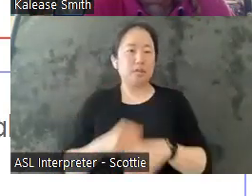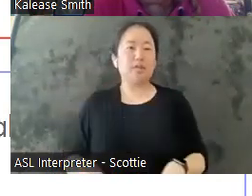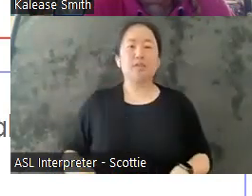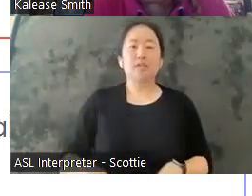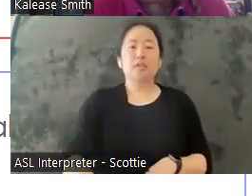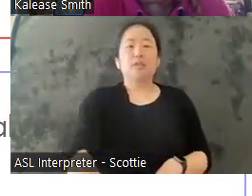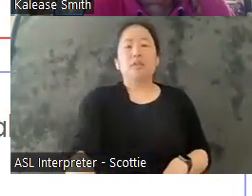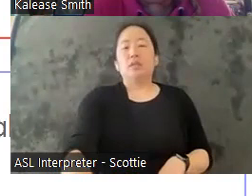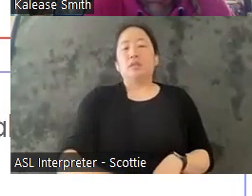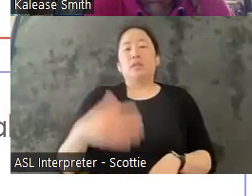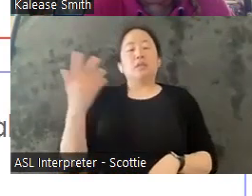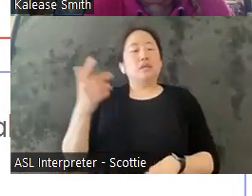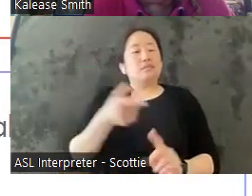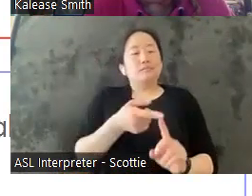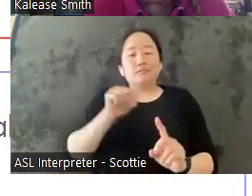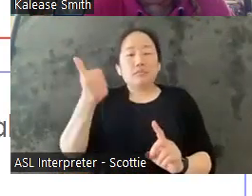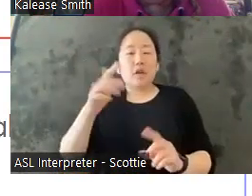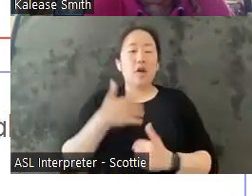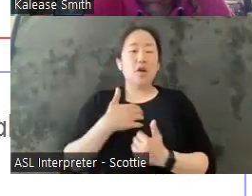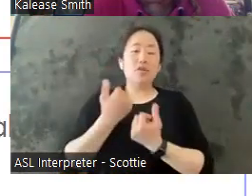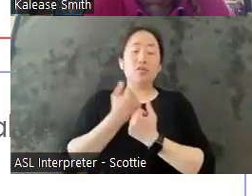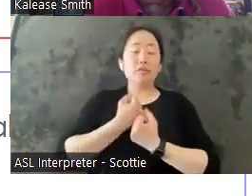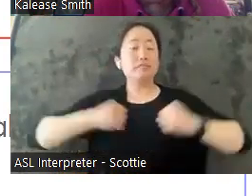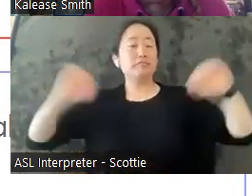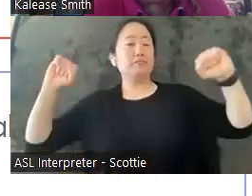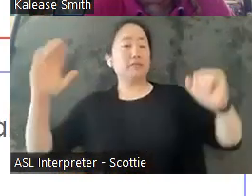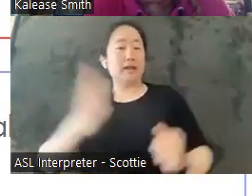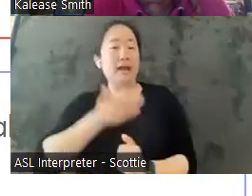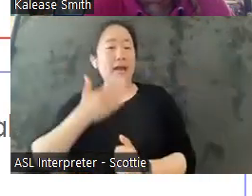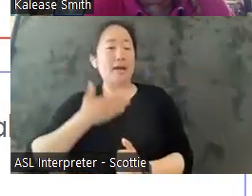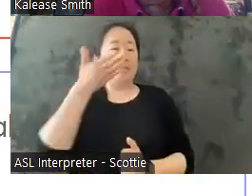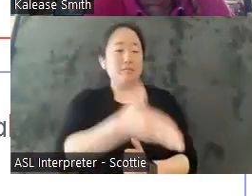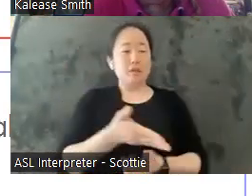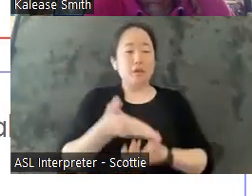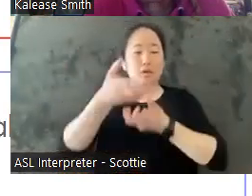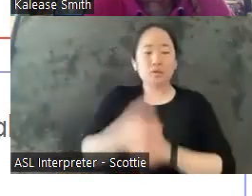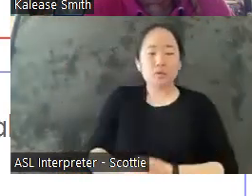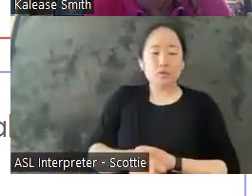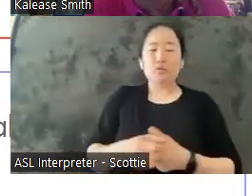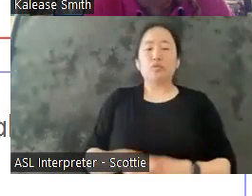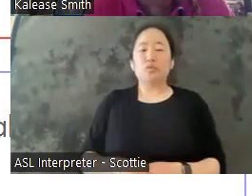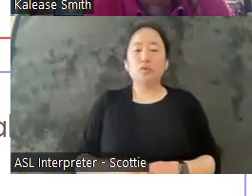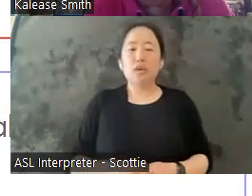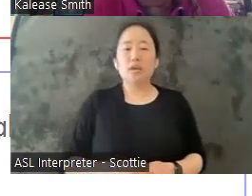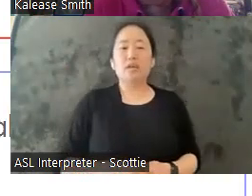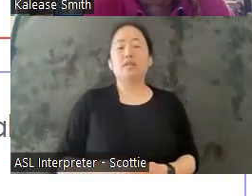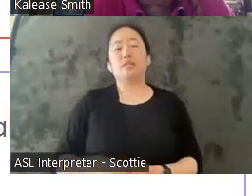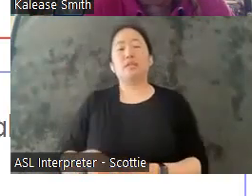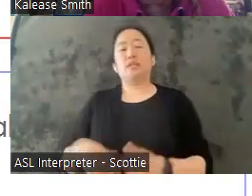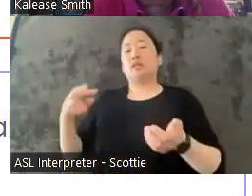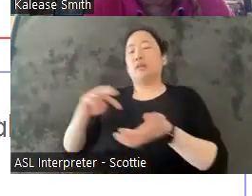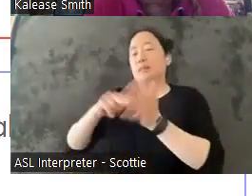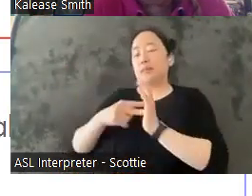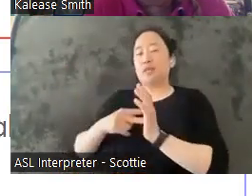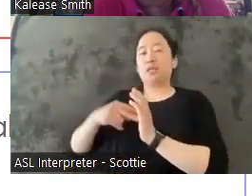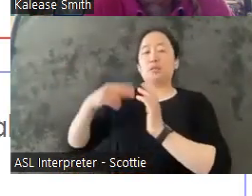words associated with emotions and how we feel in that situation. It means hope for an abuse-free world. One thing that I was thinking of is like